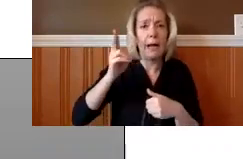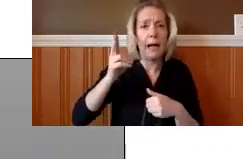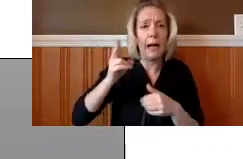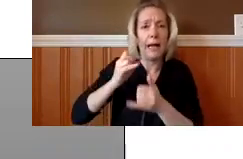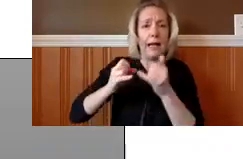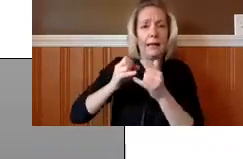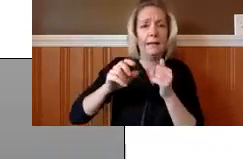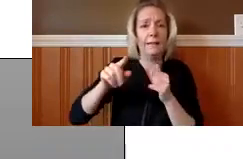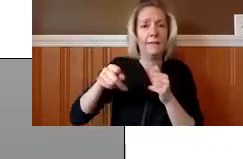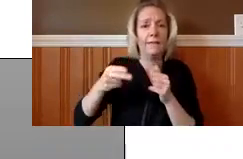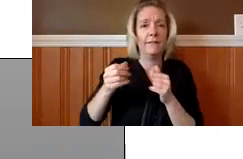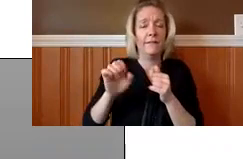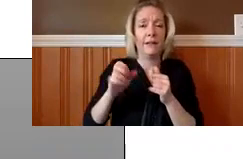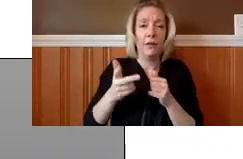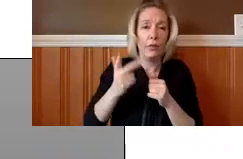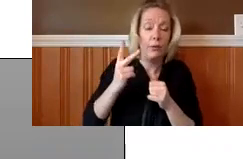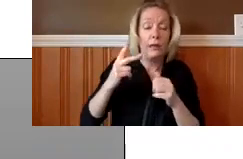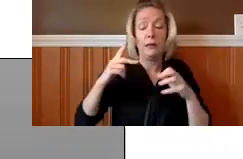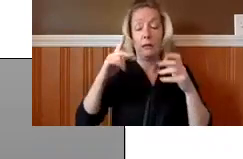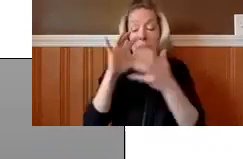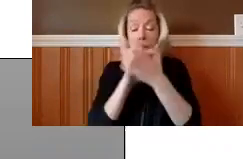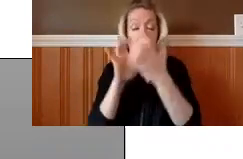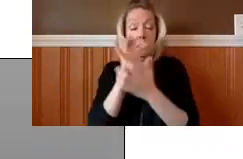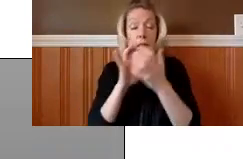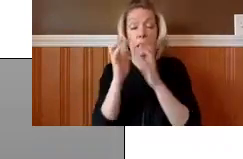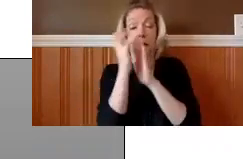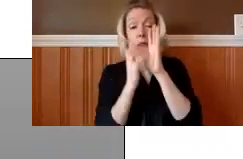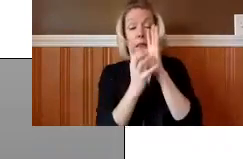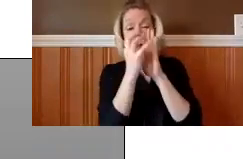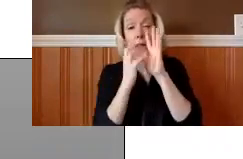its multiple colors and patterns on it. There's a question.